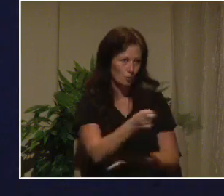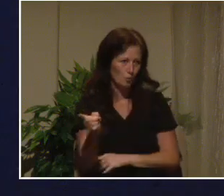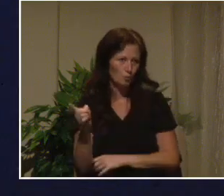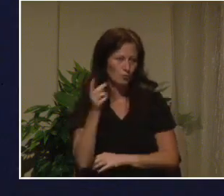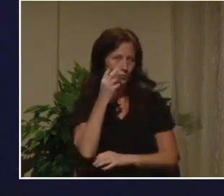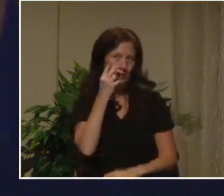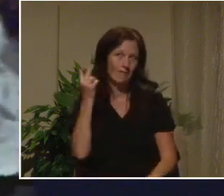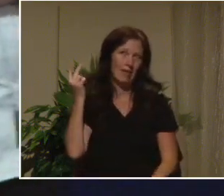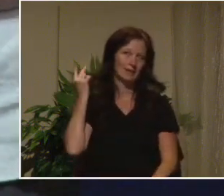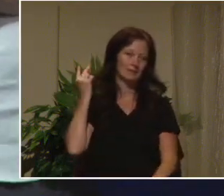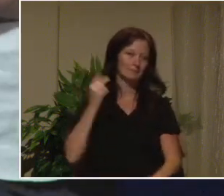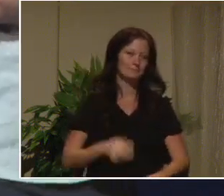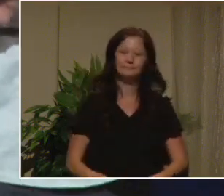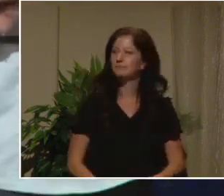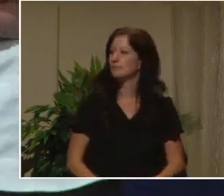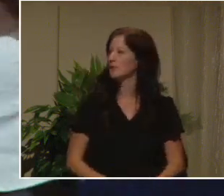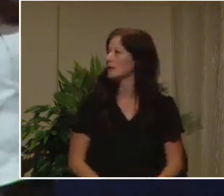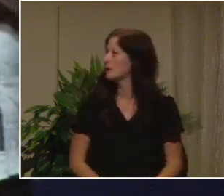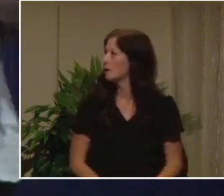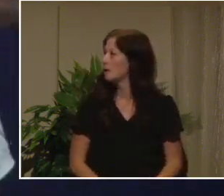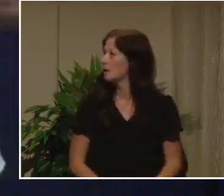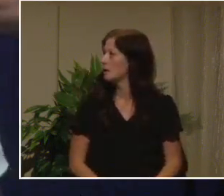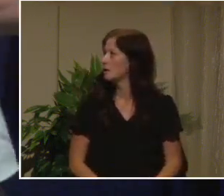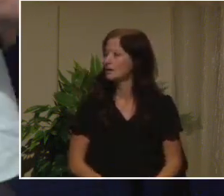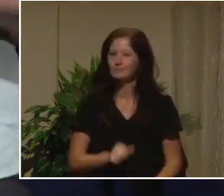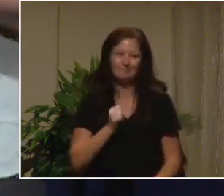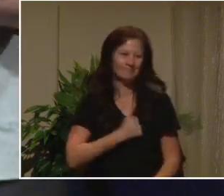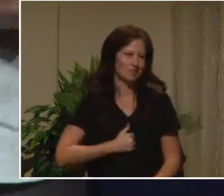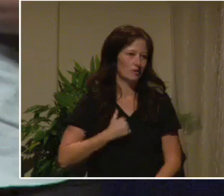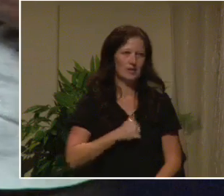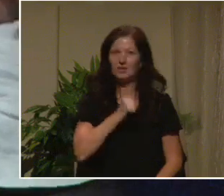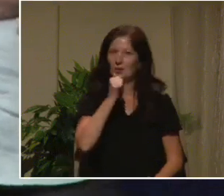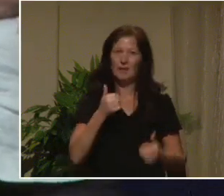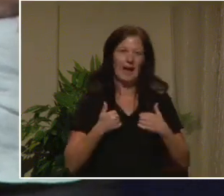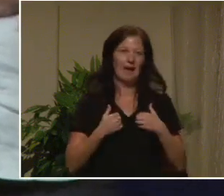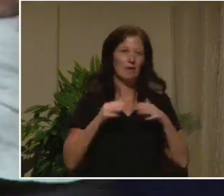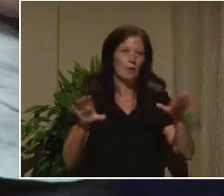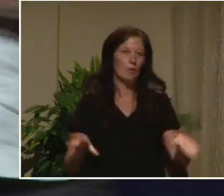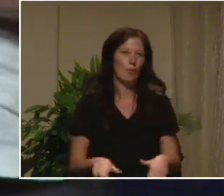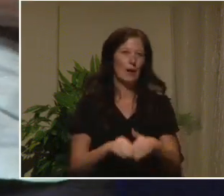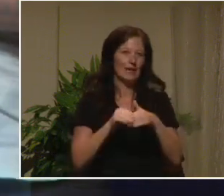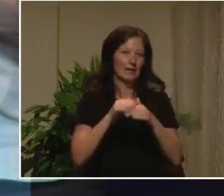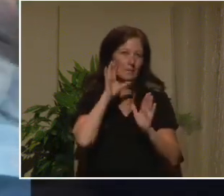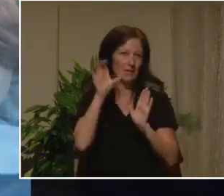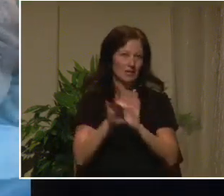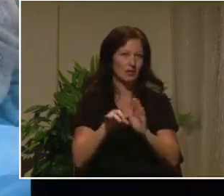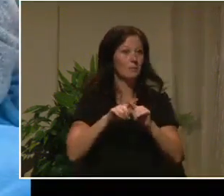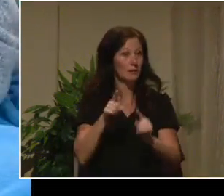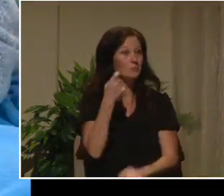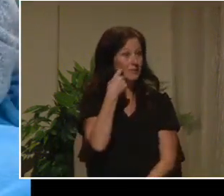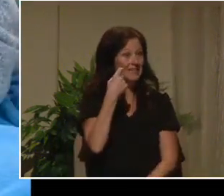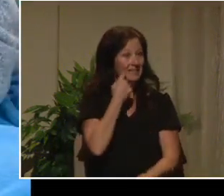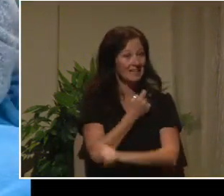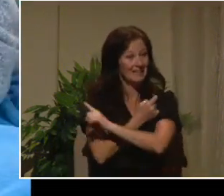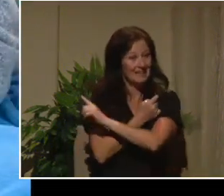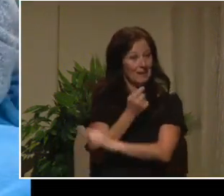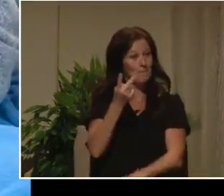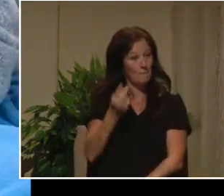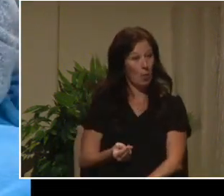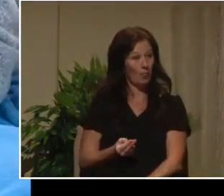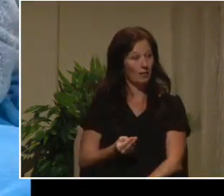start. Unfortunately, we do not have a wedding picture. We have only this picture. But these two folks were